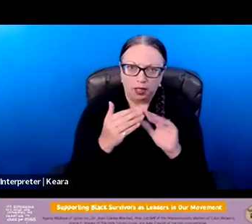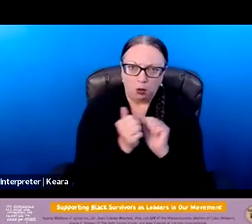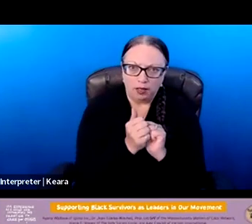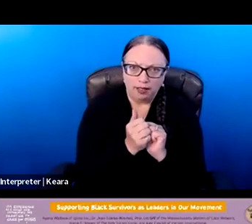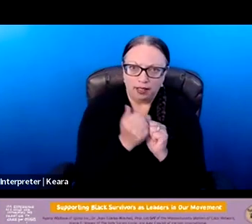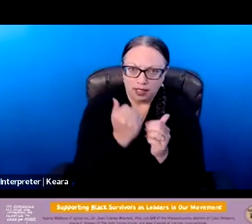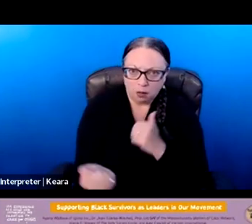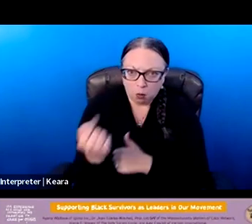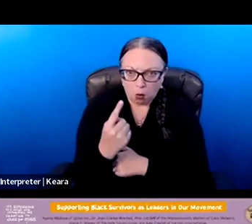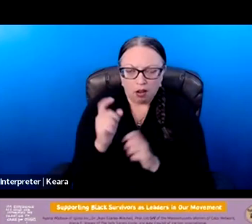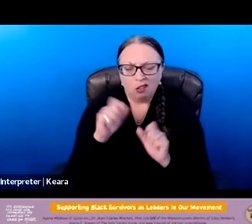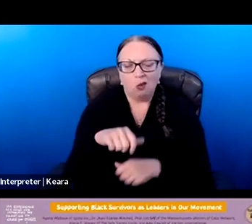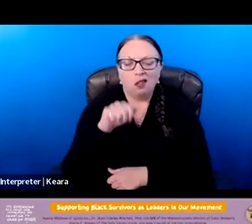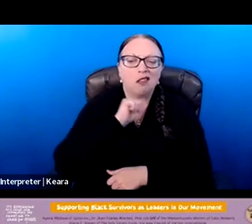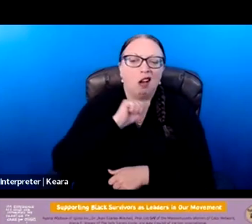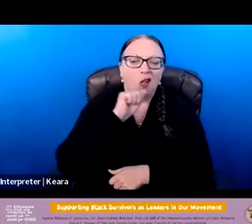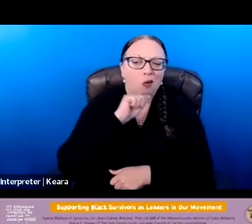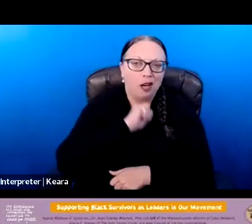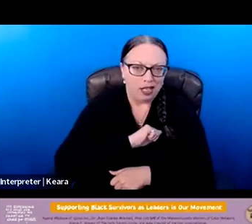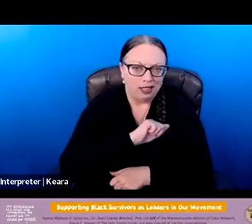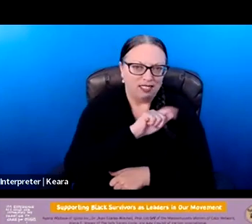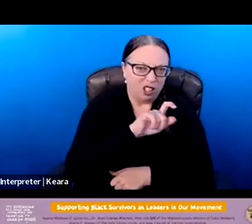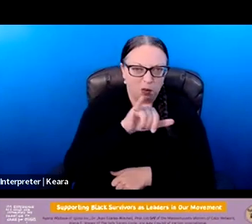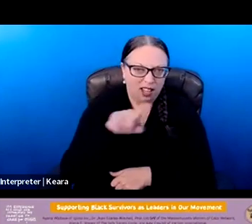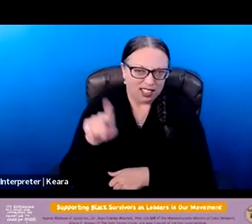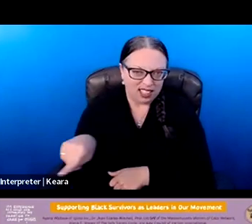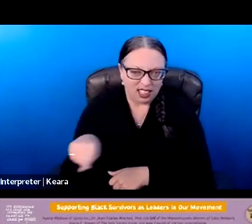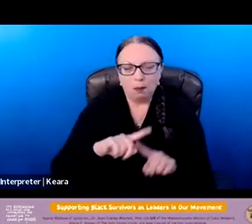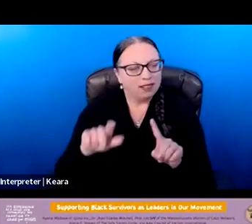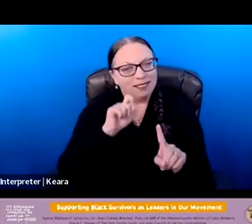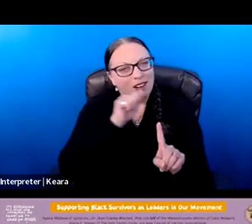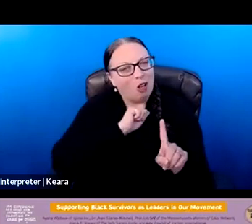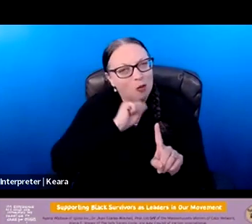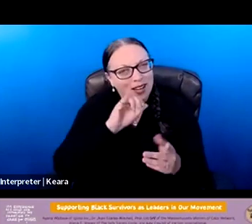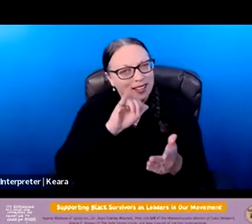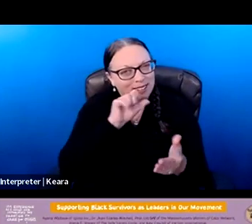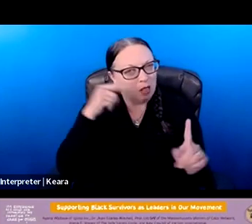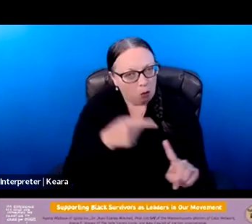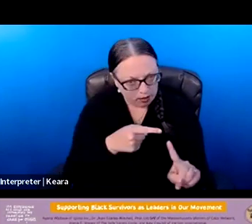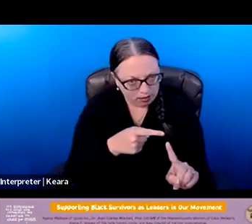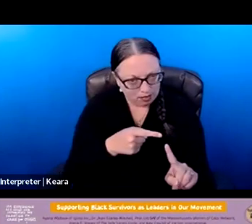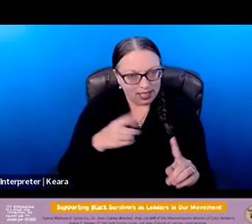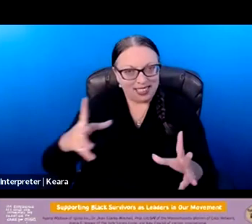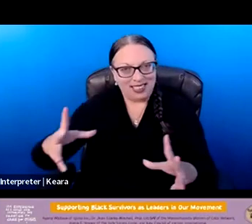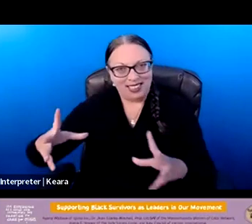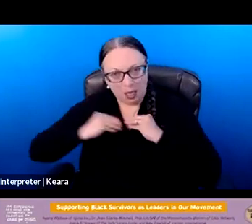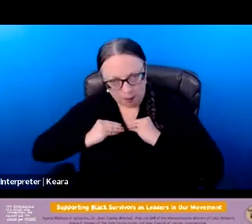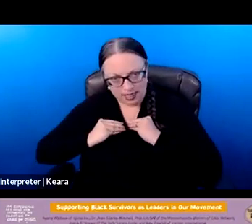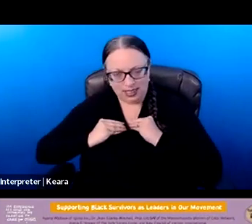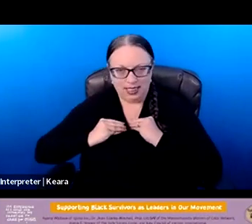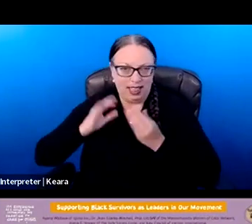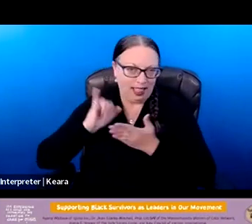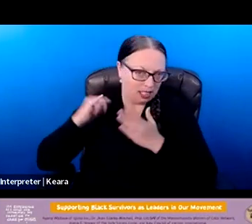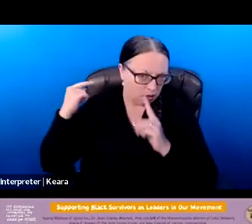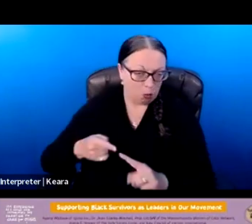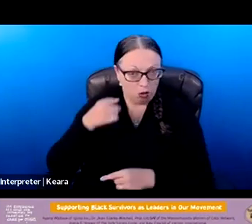you can tolerate that they are X, Y, and Z, but it's not about tolerating, it's about radical acceptance, right? Like, do you radically accept